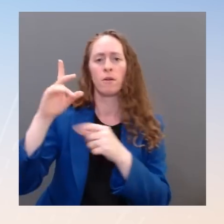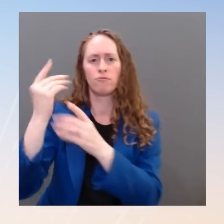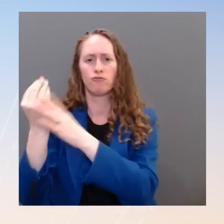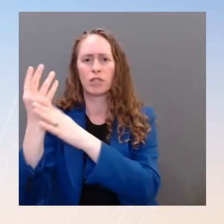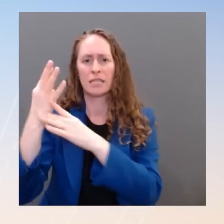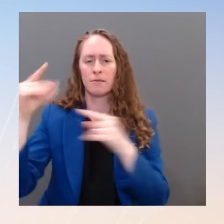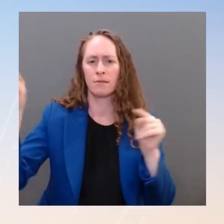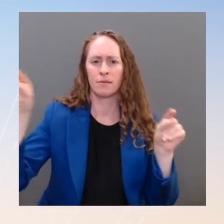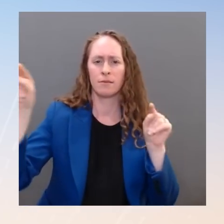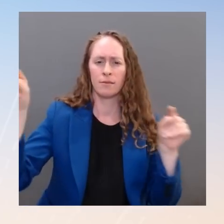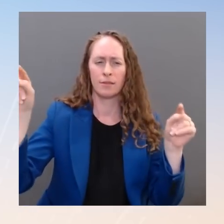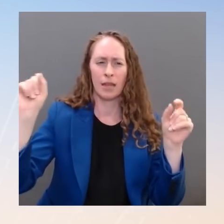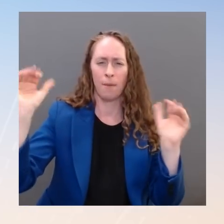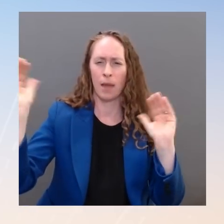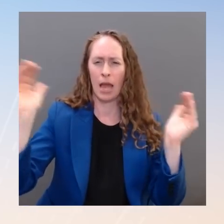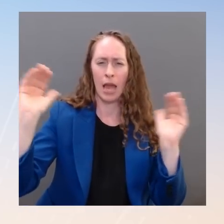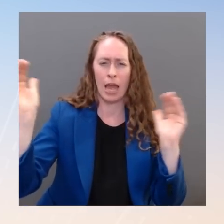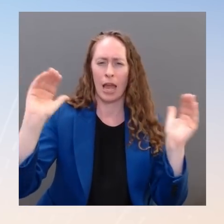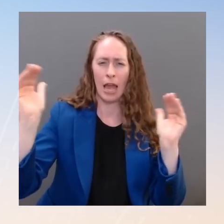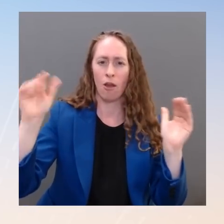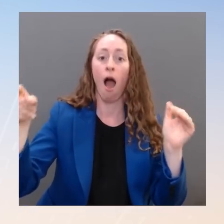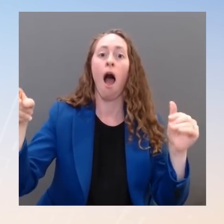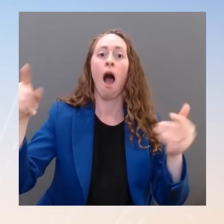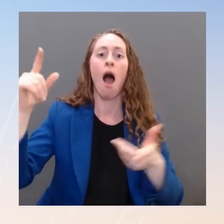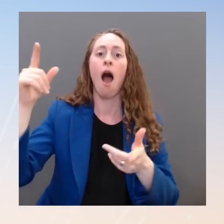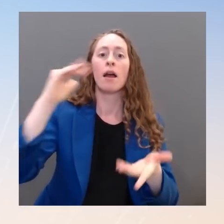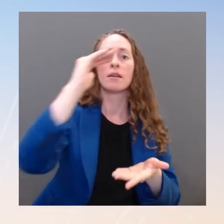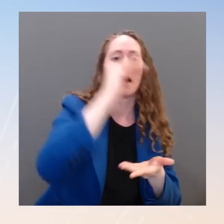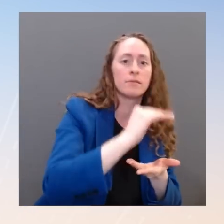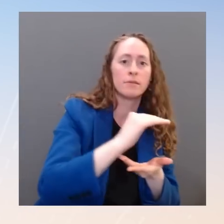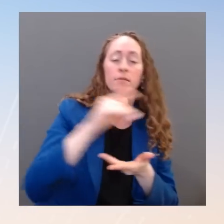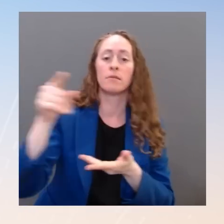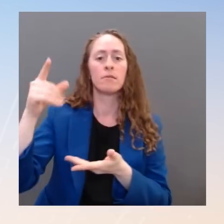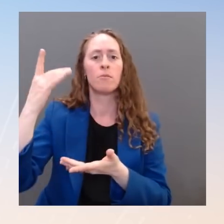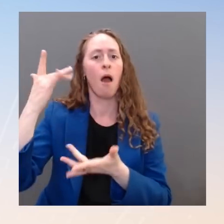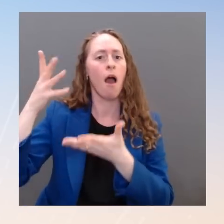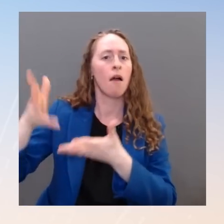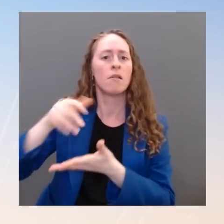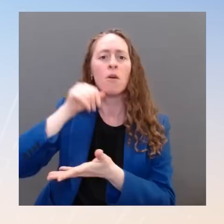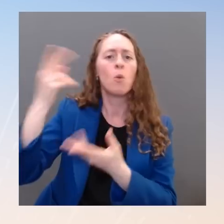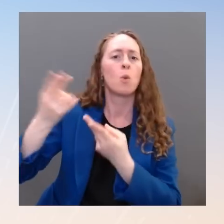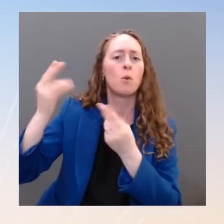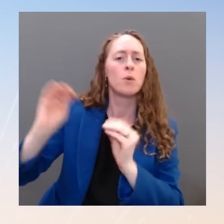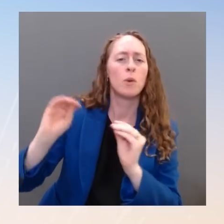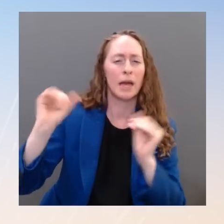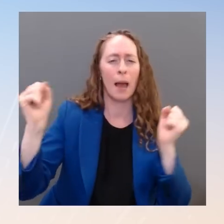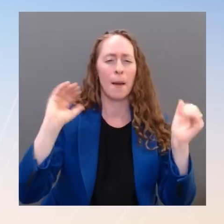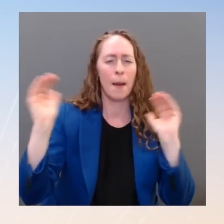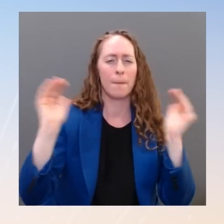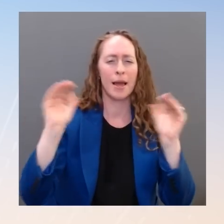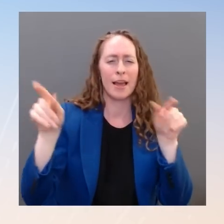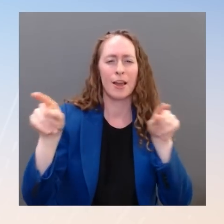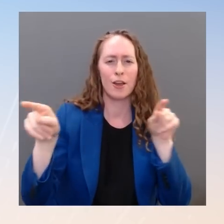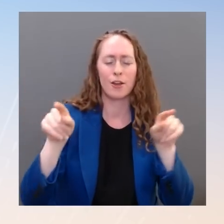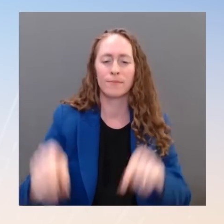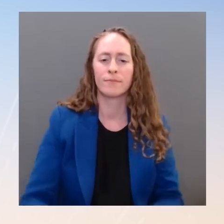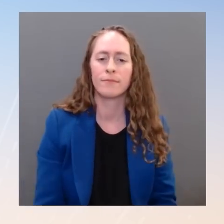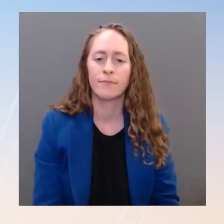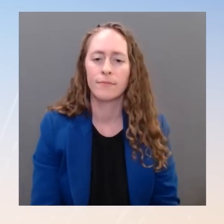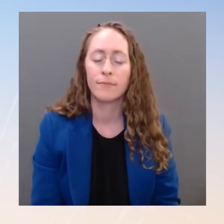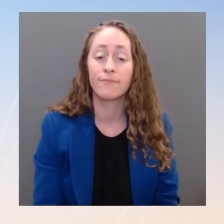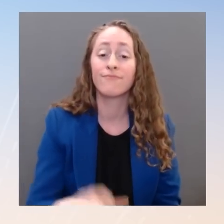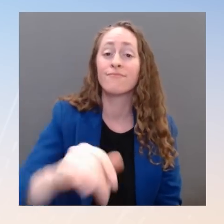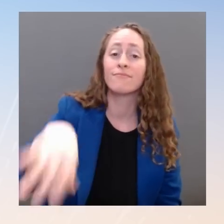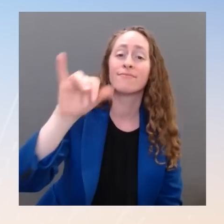what economists, many economists, Jason Furman has spoken to this and others, what they look at as measures of the strength